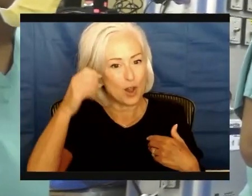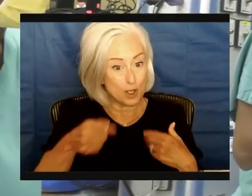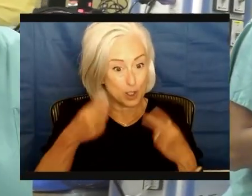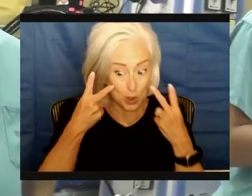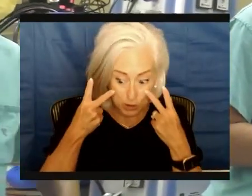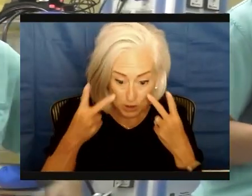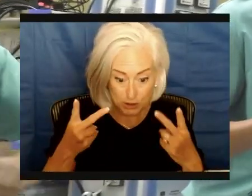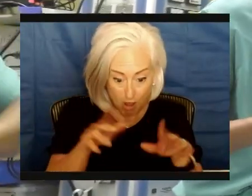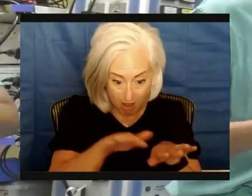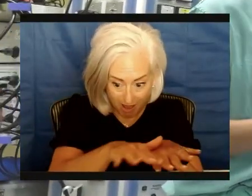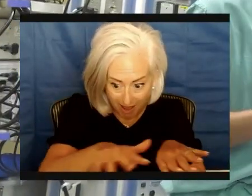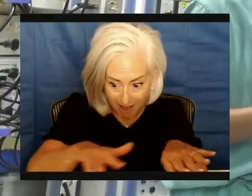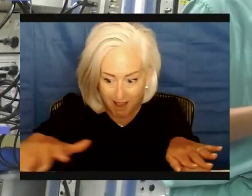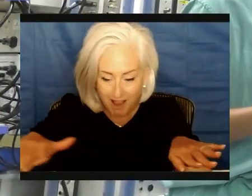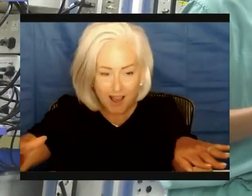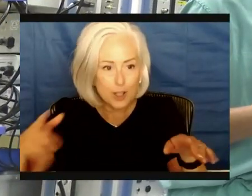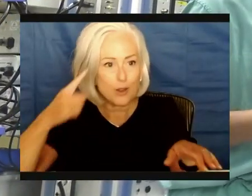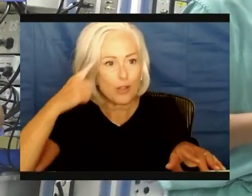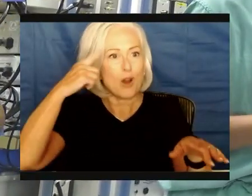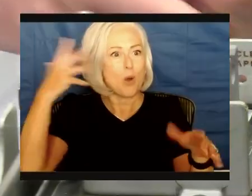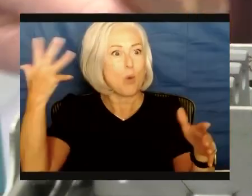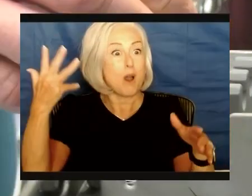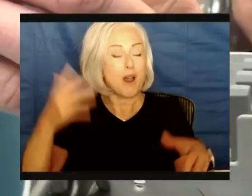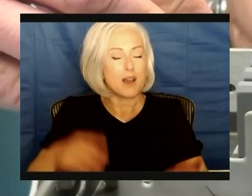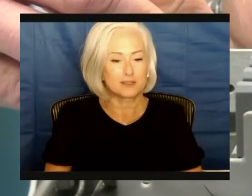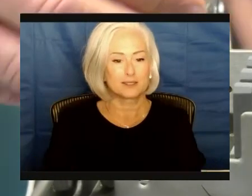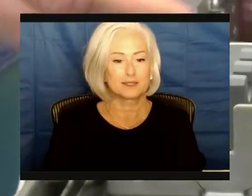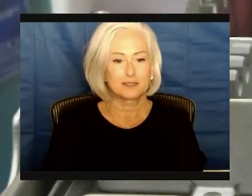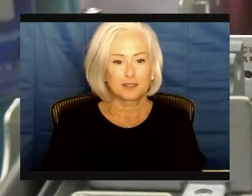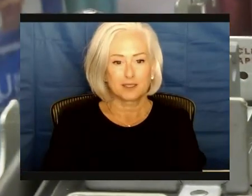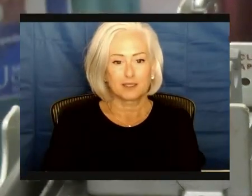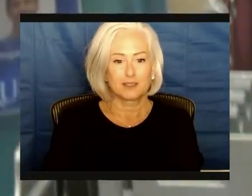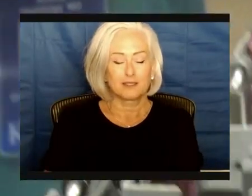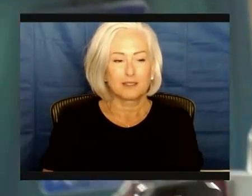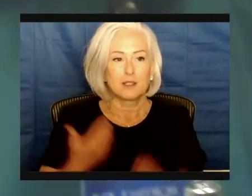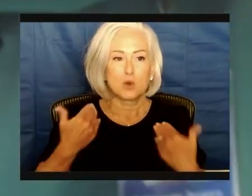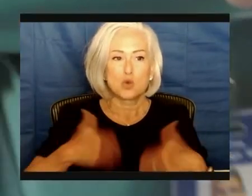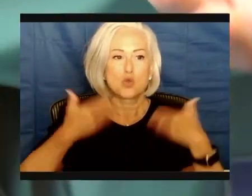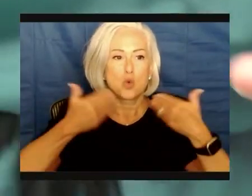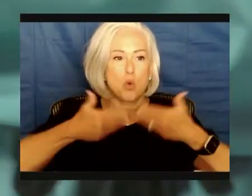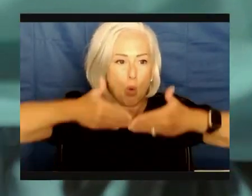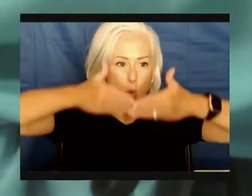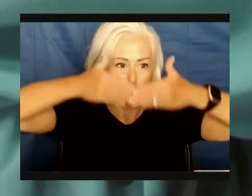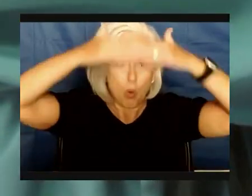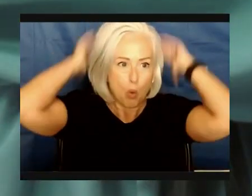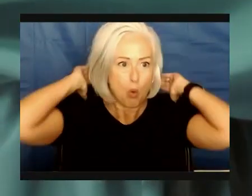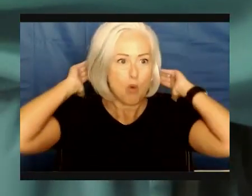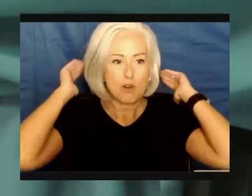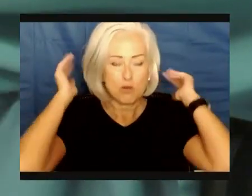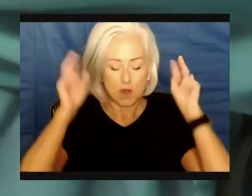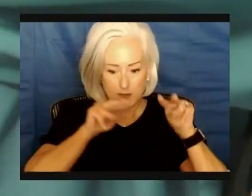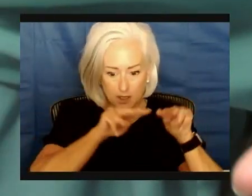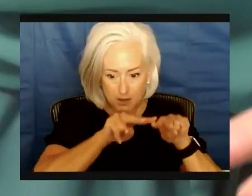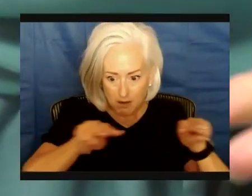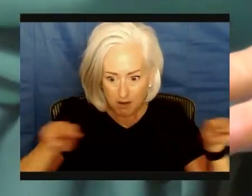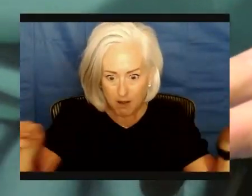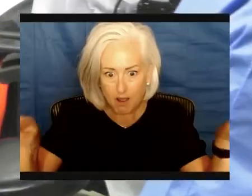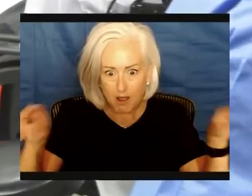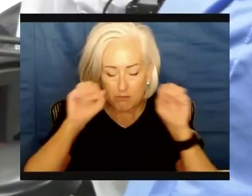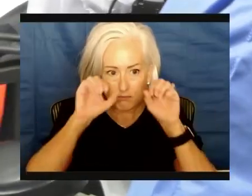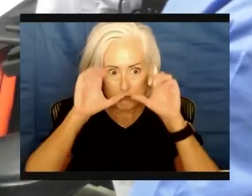layout? So it was overwhelming to see all those instruments come out